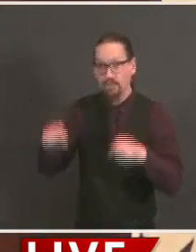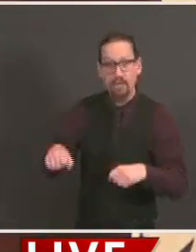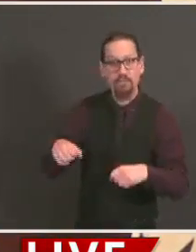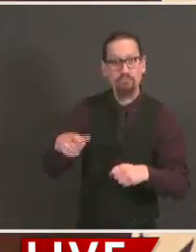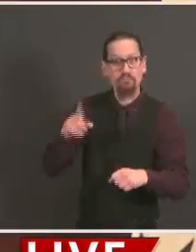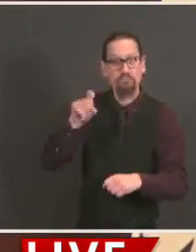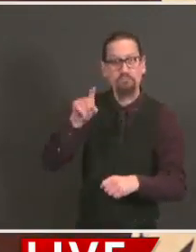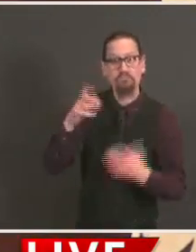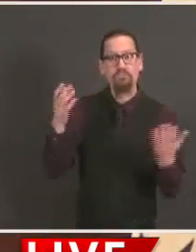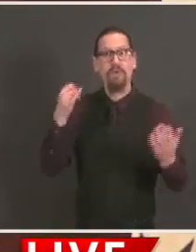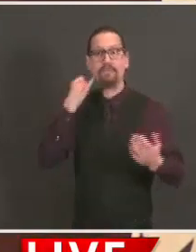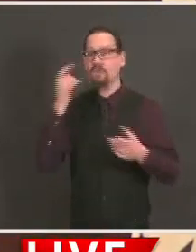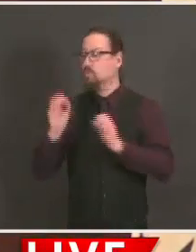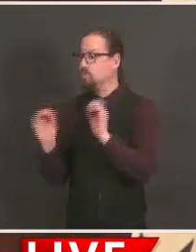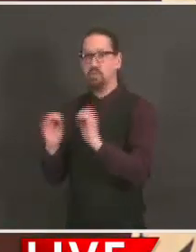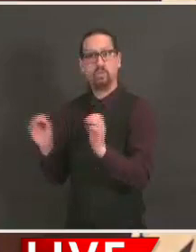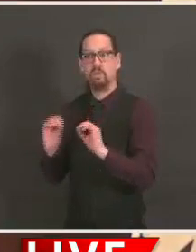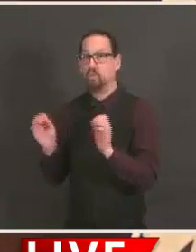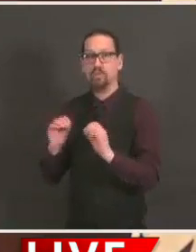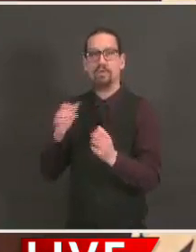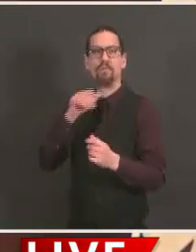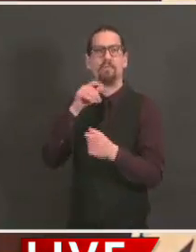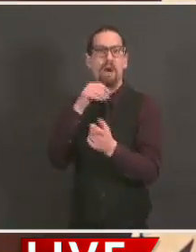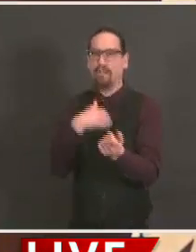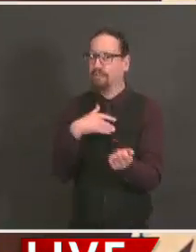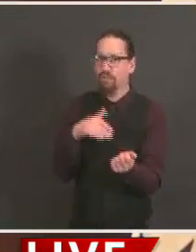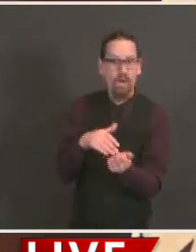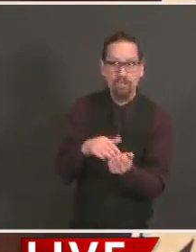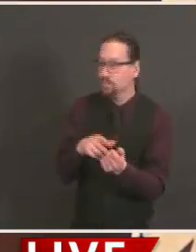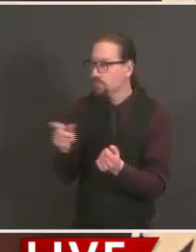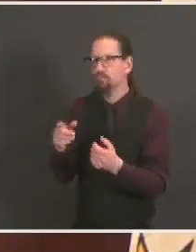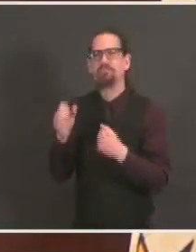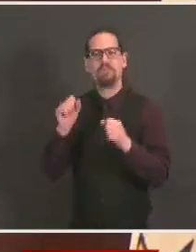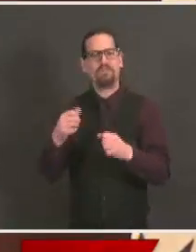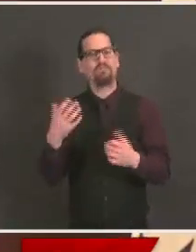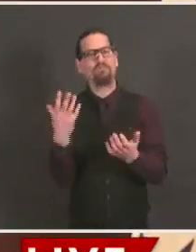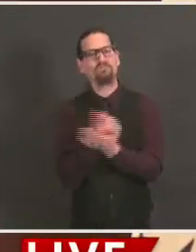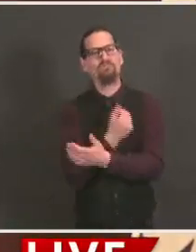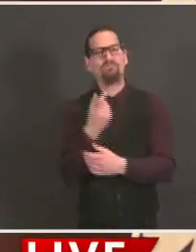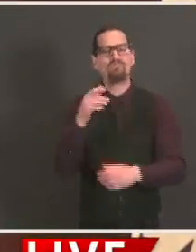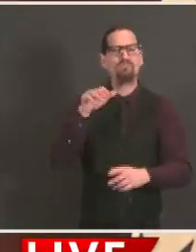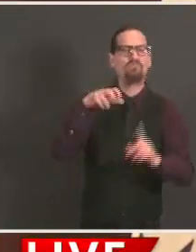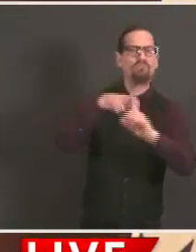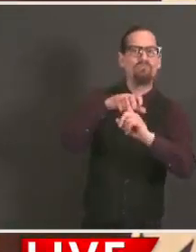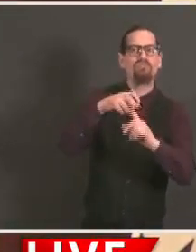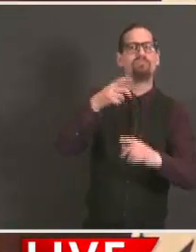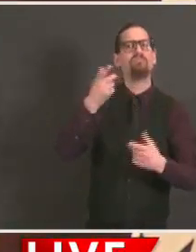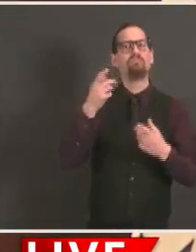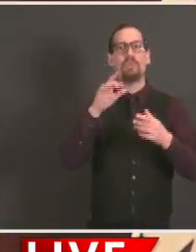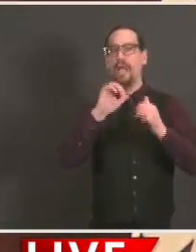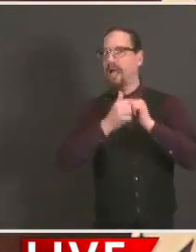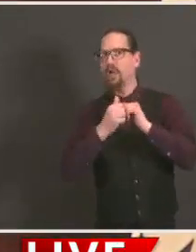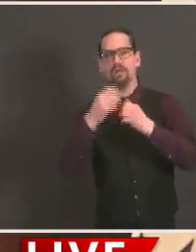healthcare provider, it is still available for you. To learn more, go to